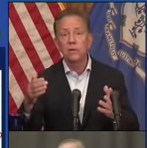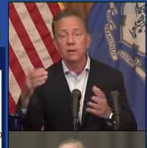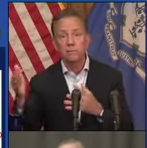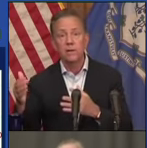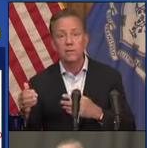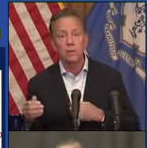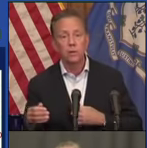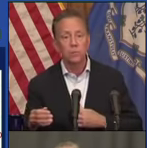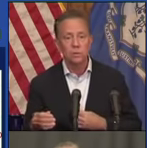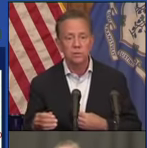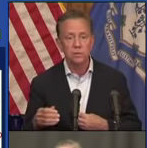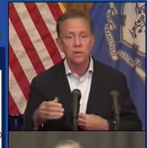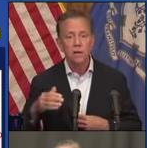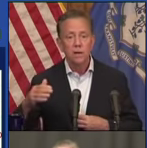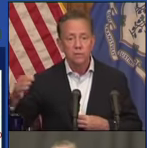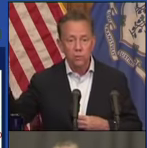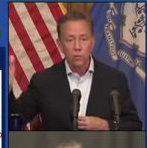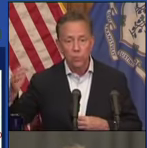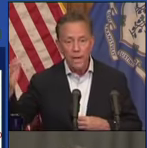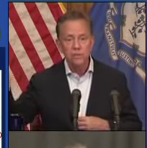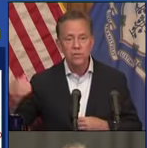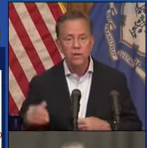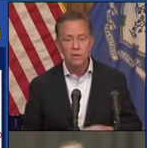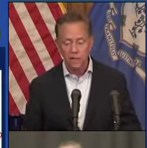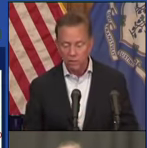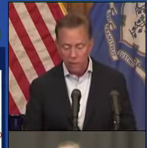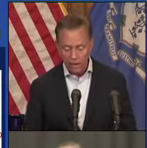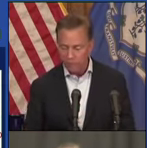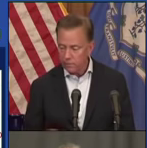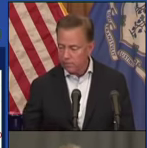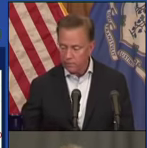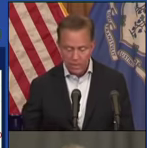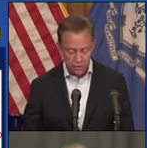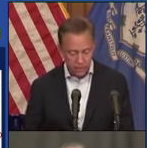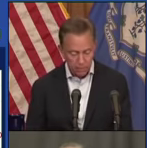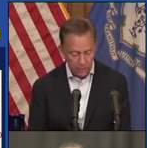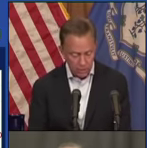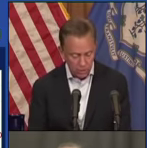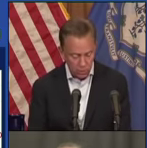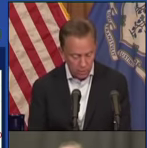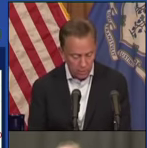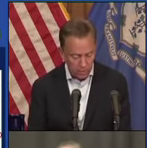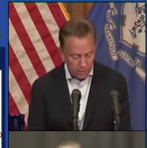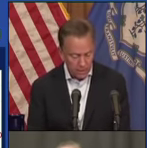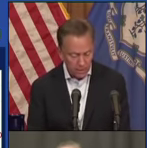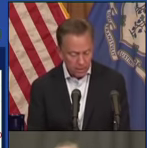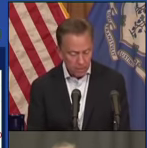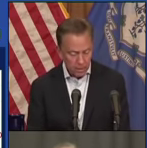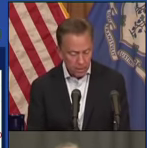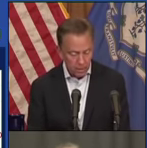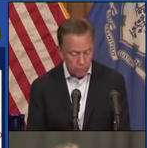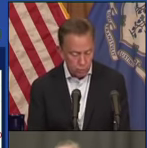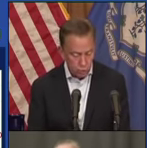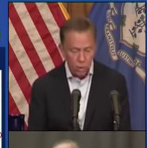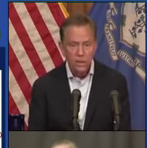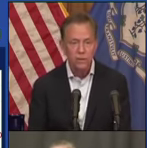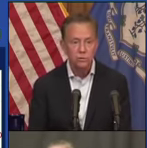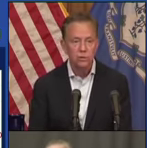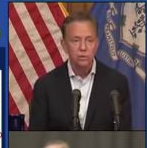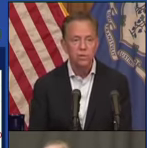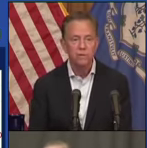you're not infecting another person. If you're on the red side of that graph, that's not a place that you want to be. New